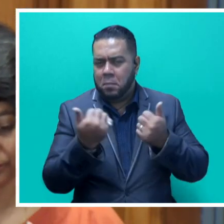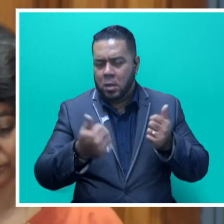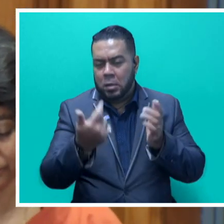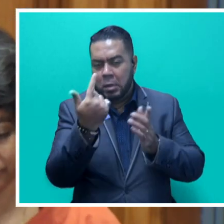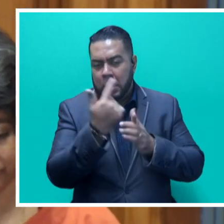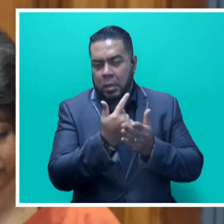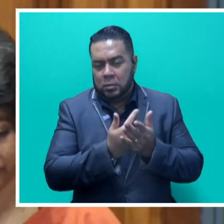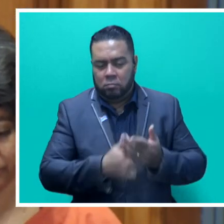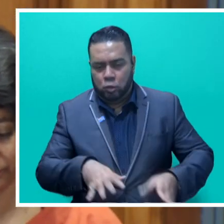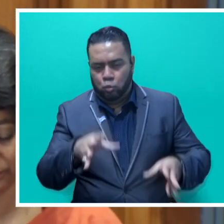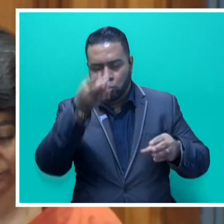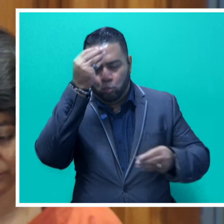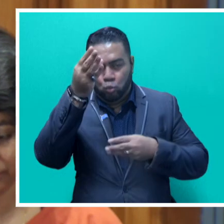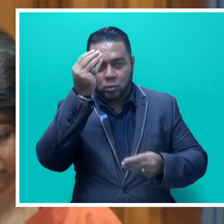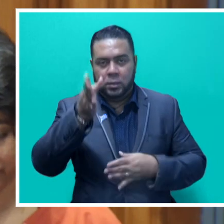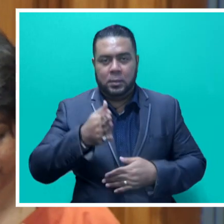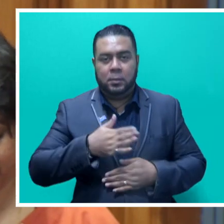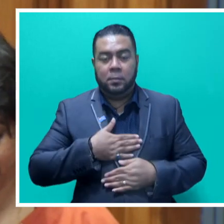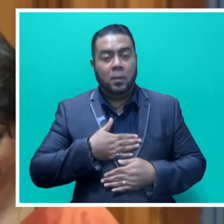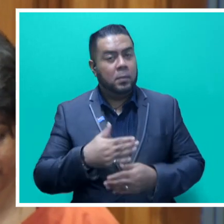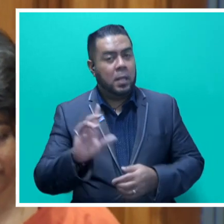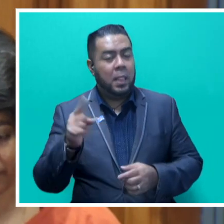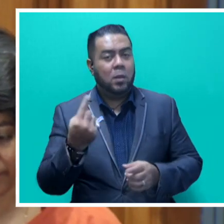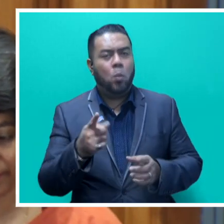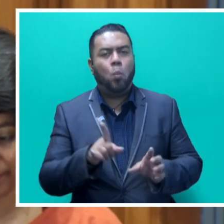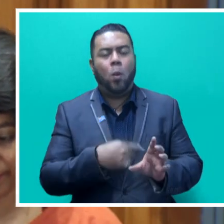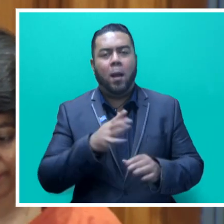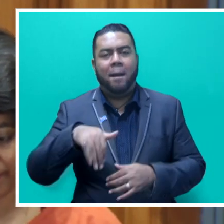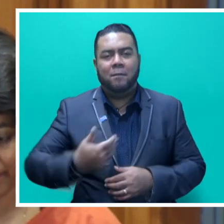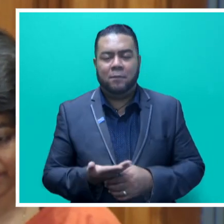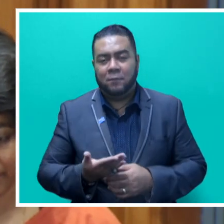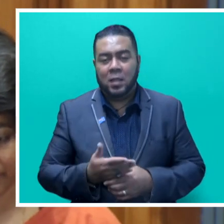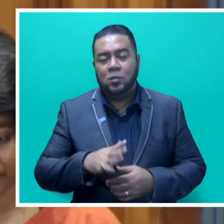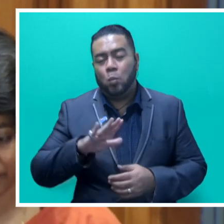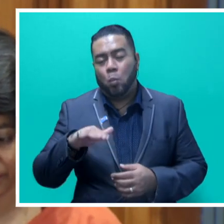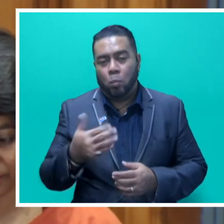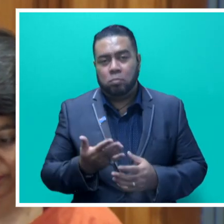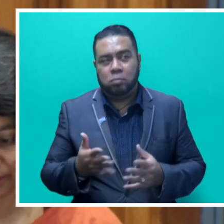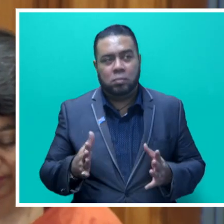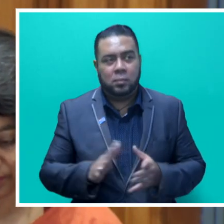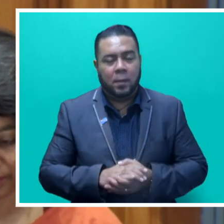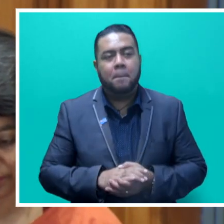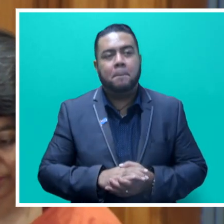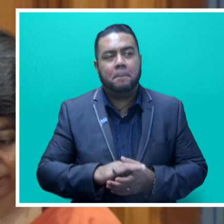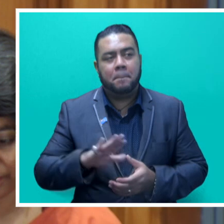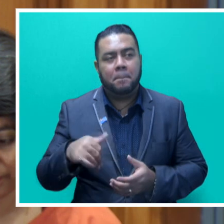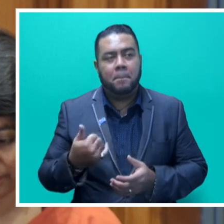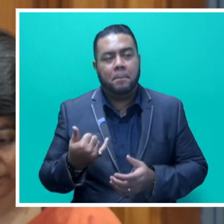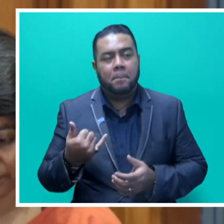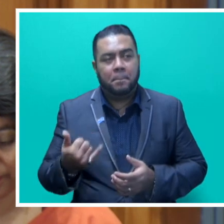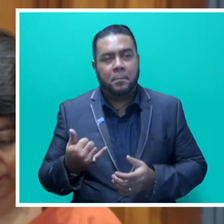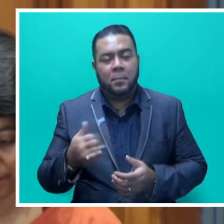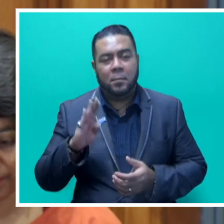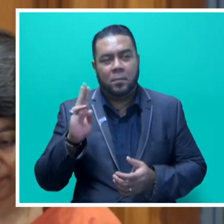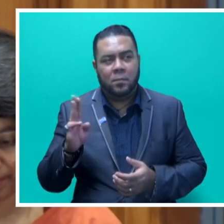gleaned. I acknowledge him and his late wife, Andi Ateda Mwadi Wangamara. May she continue to rest in peace.